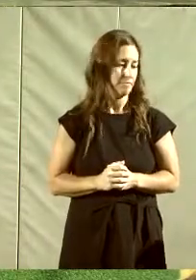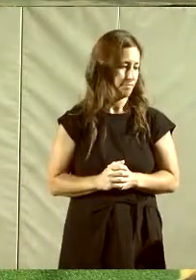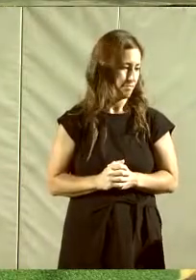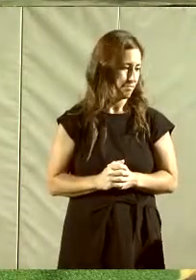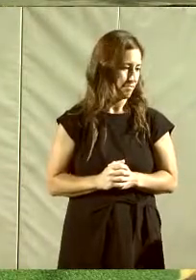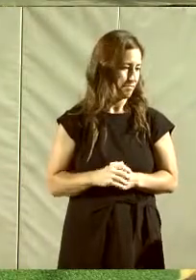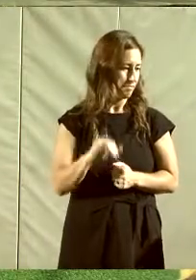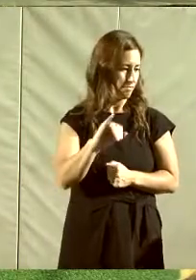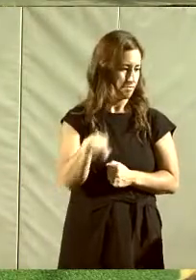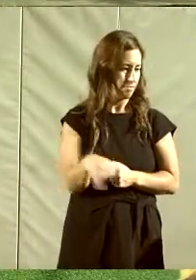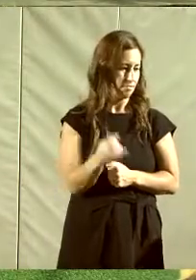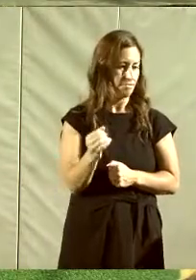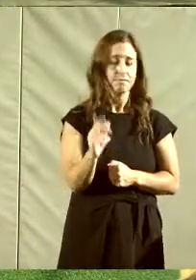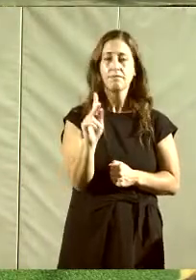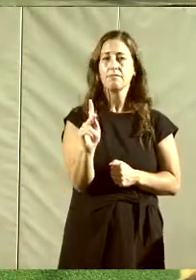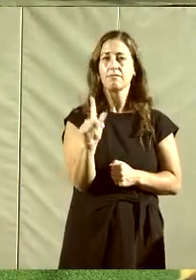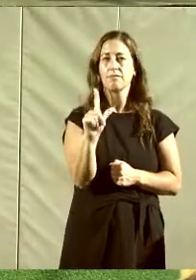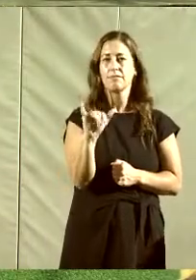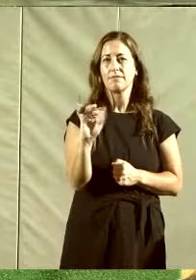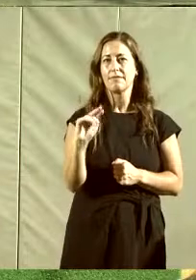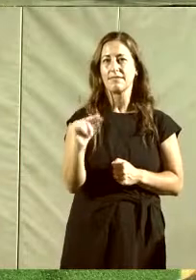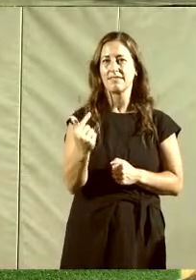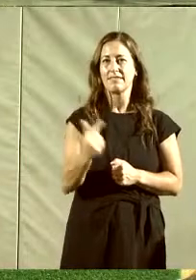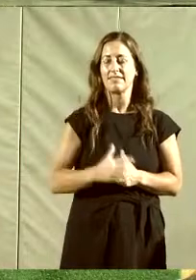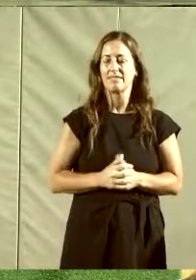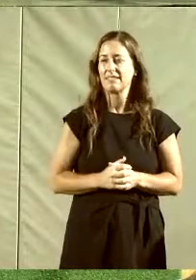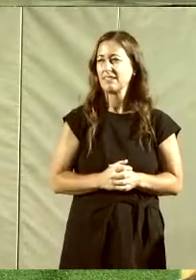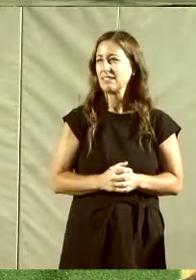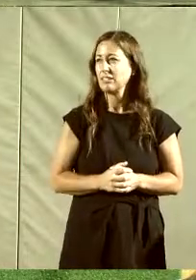Justin Christopher Kling.